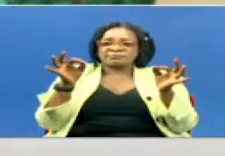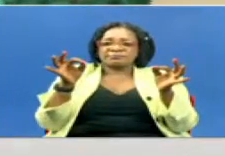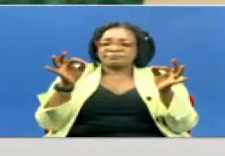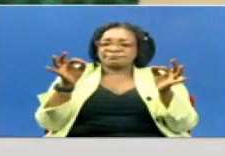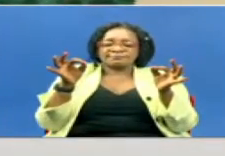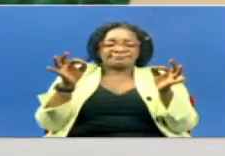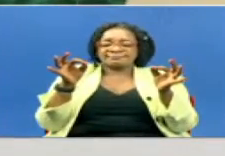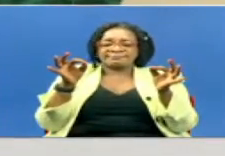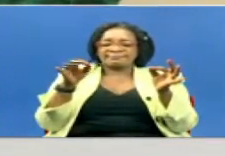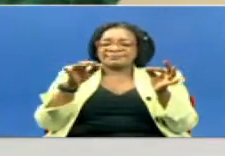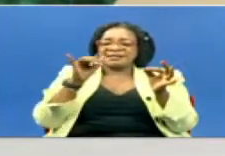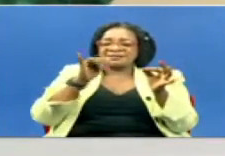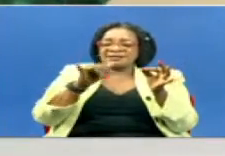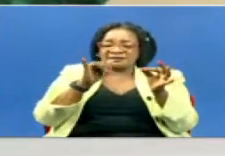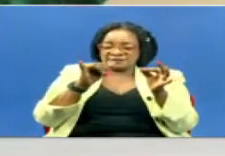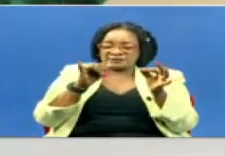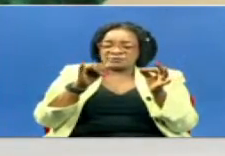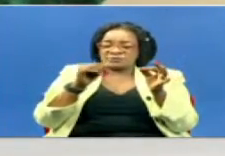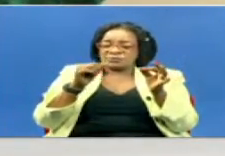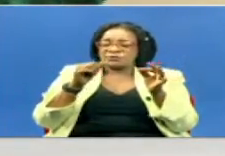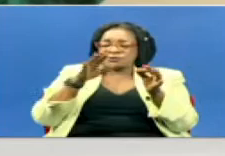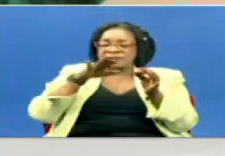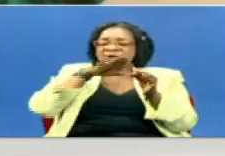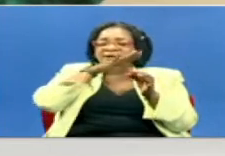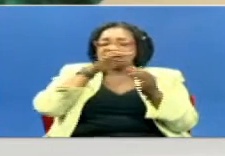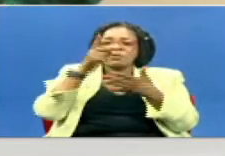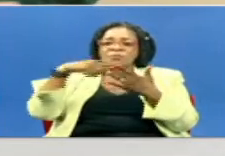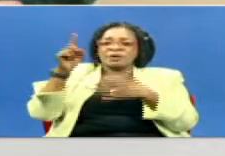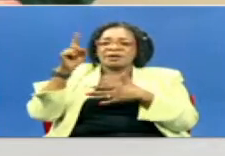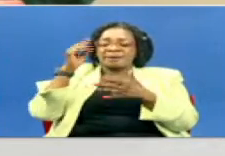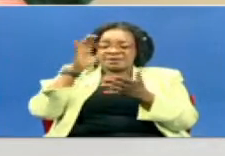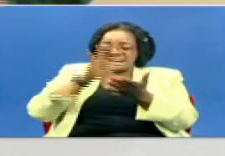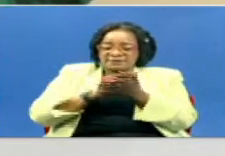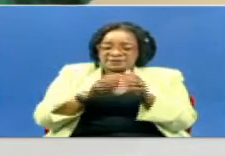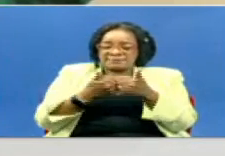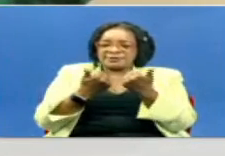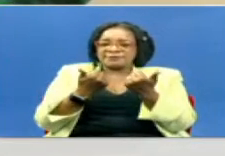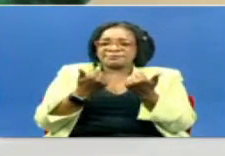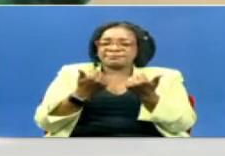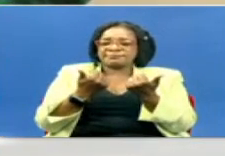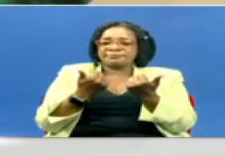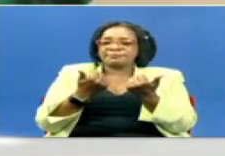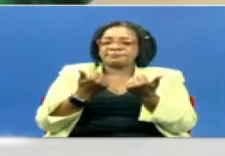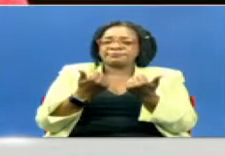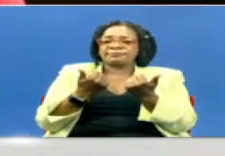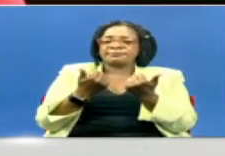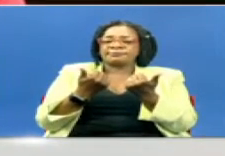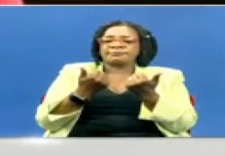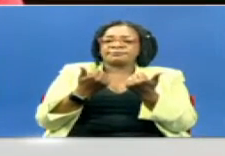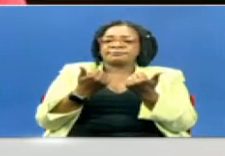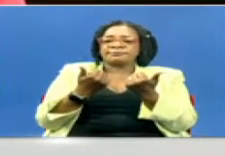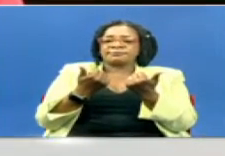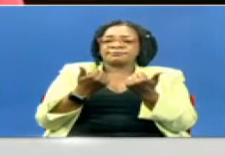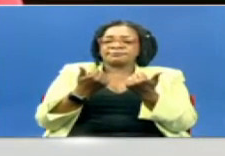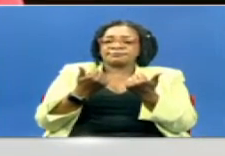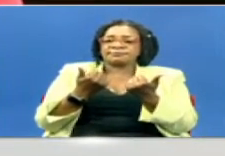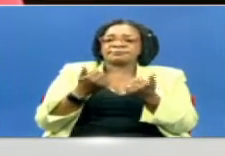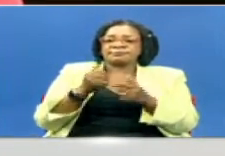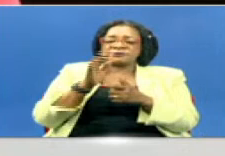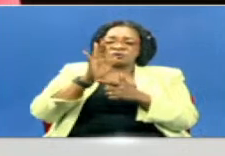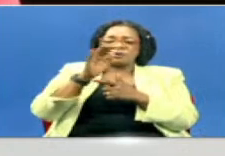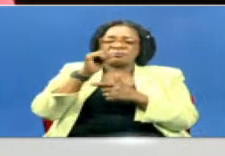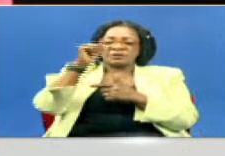the catapult to the Raila win, and I believe it happened. But your political standing has been criticized